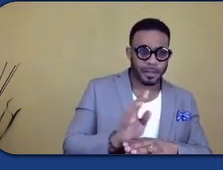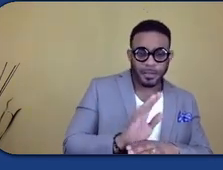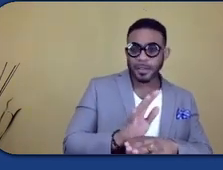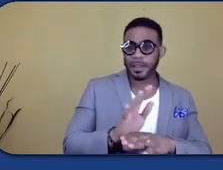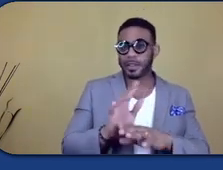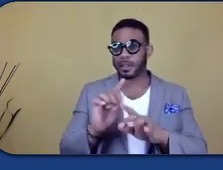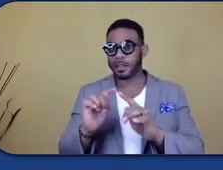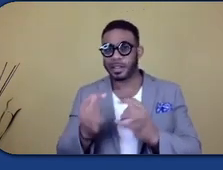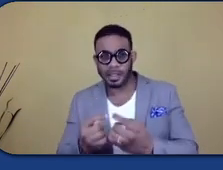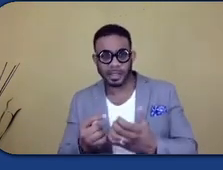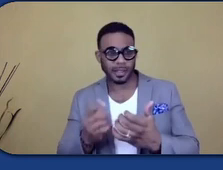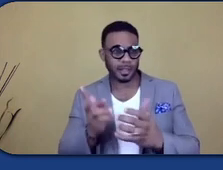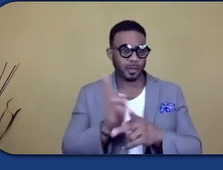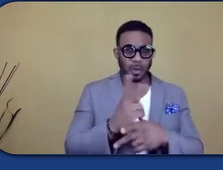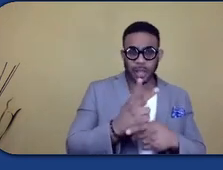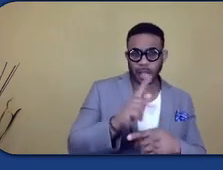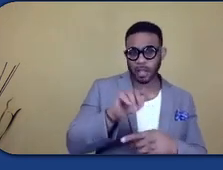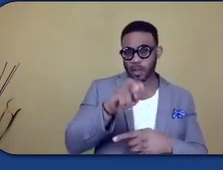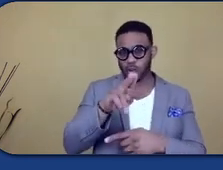films,